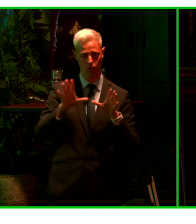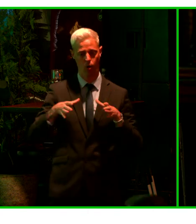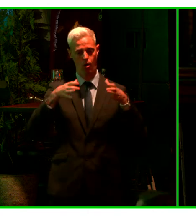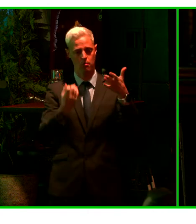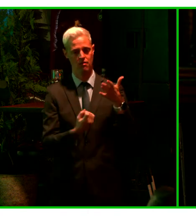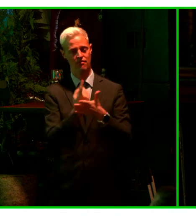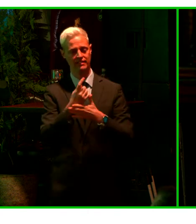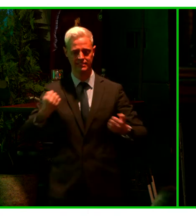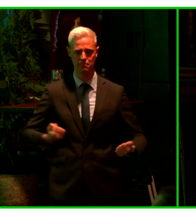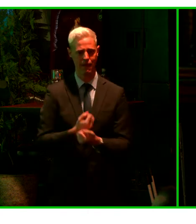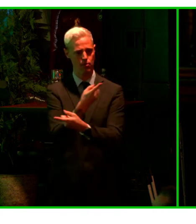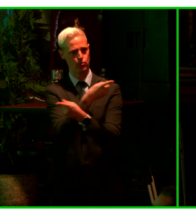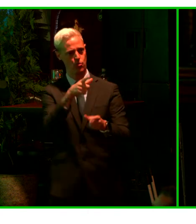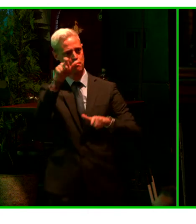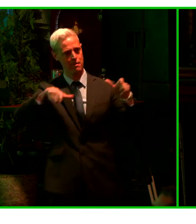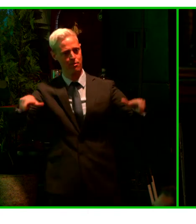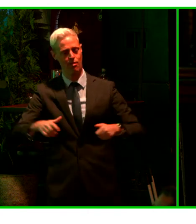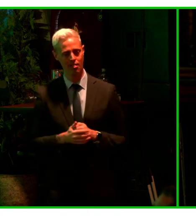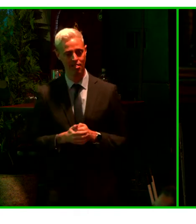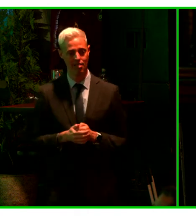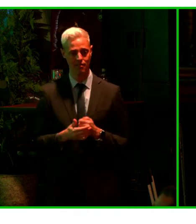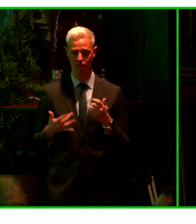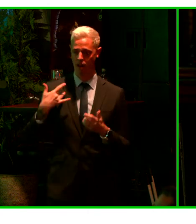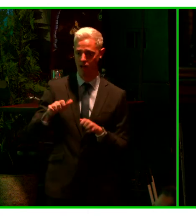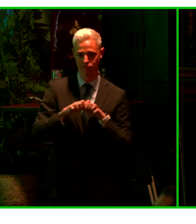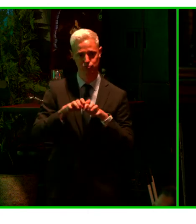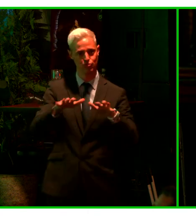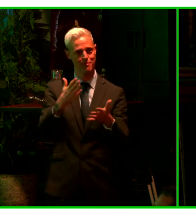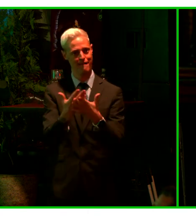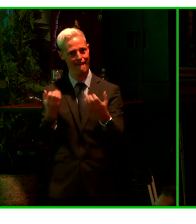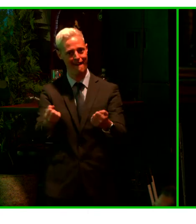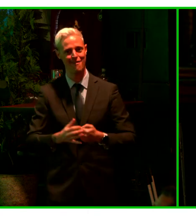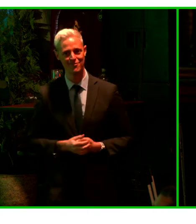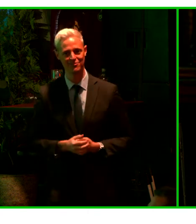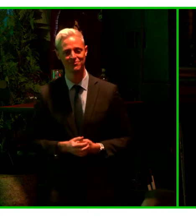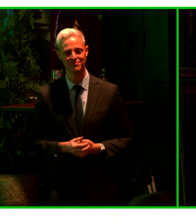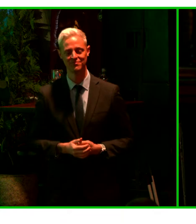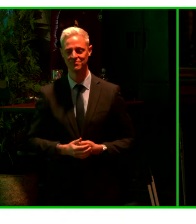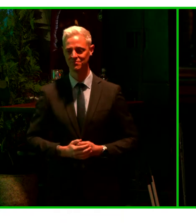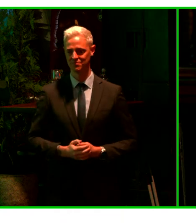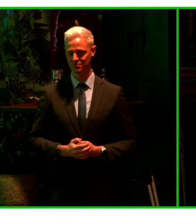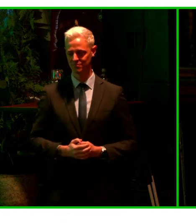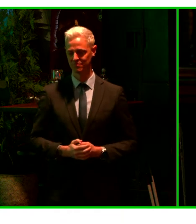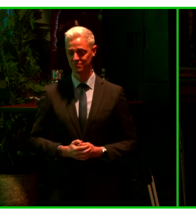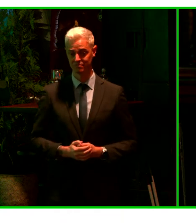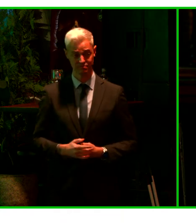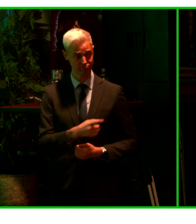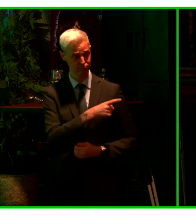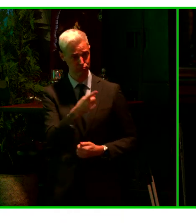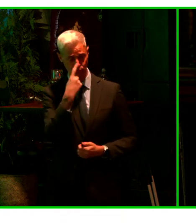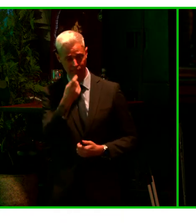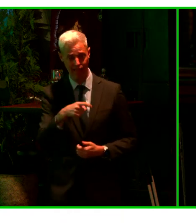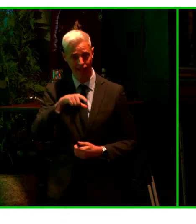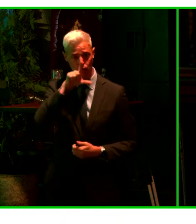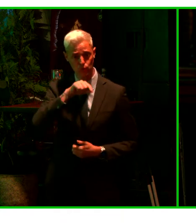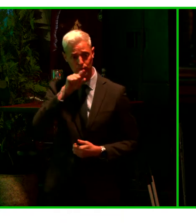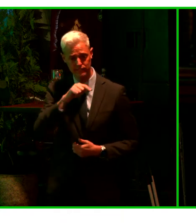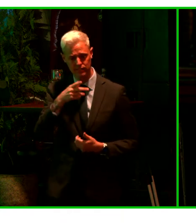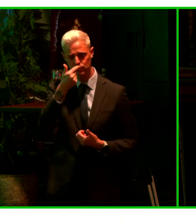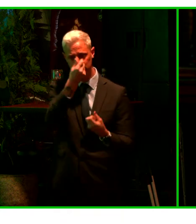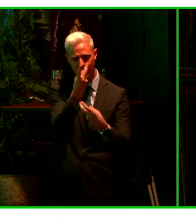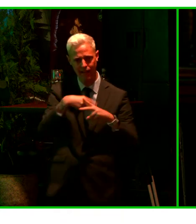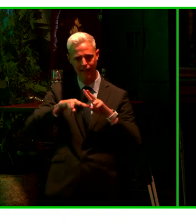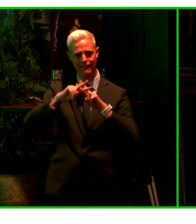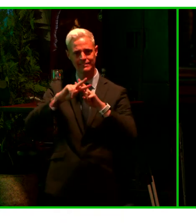People. We're being live-streamed, and if you wish to tweet about today, the hashtag is